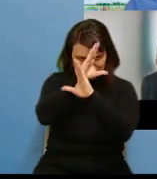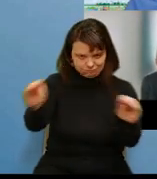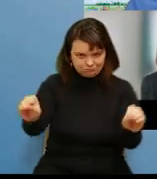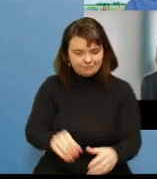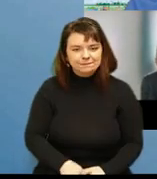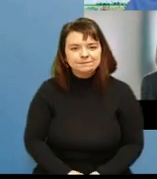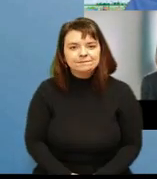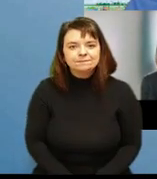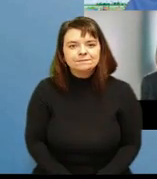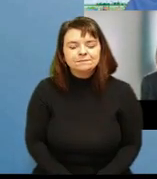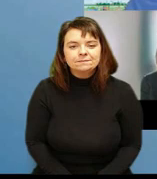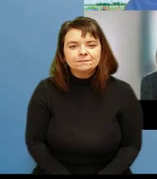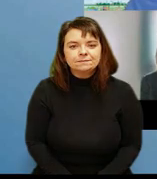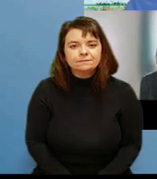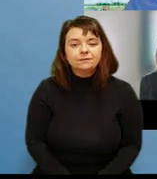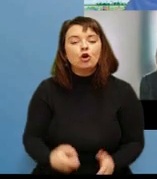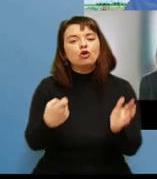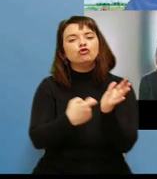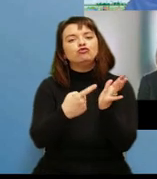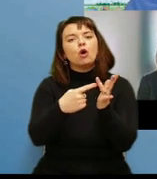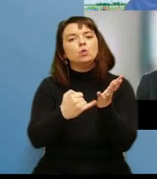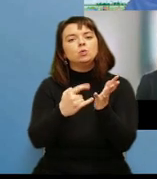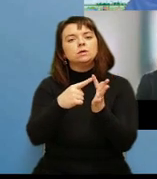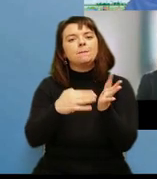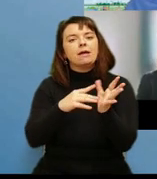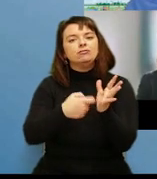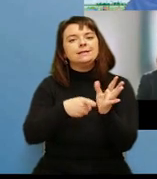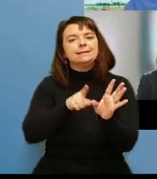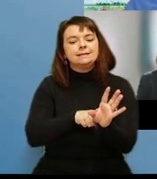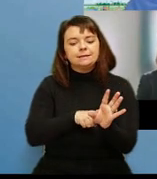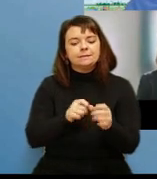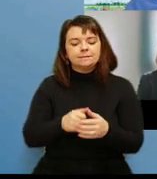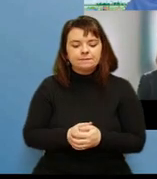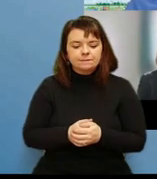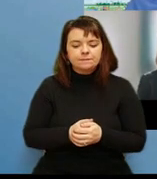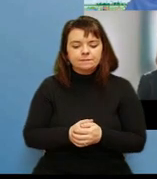was a meeting in public. Yep, thank you, Sadie.